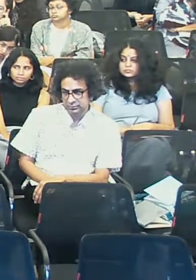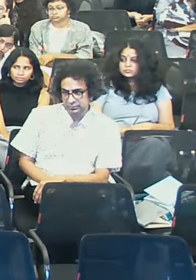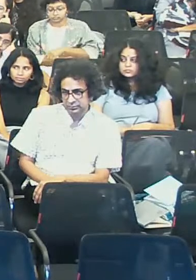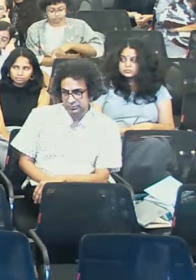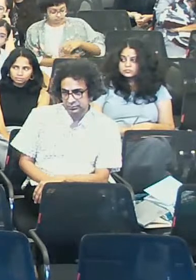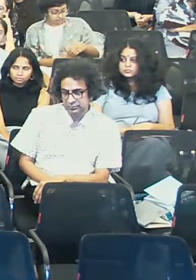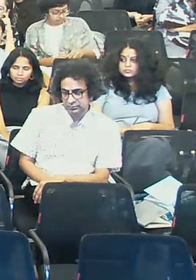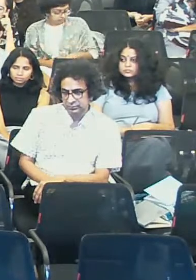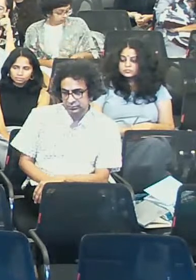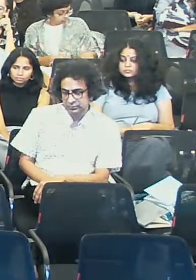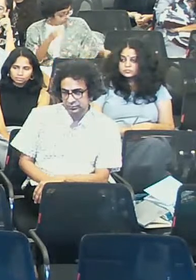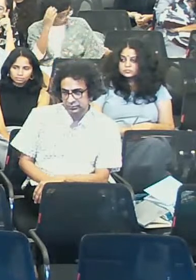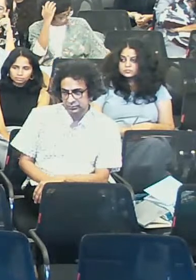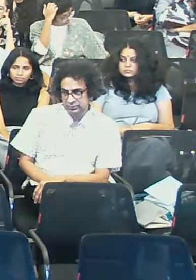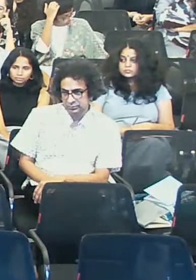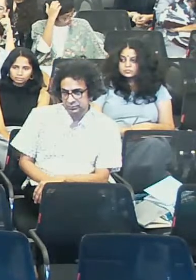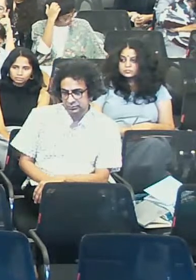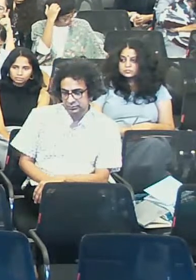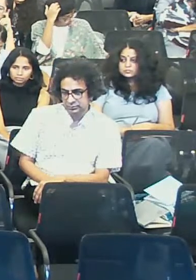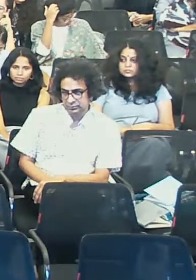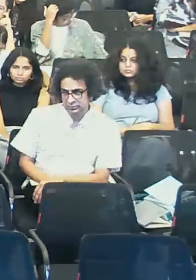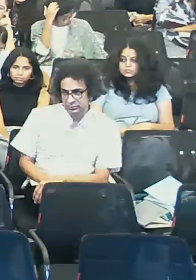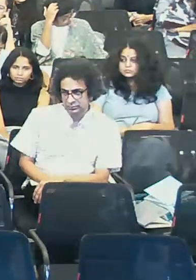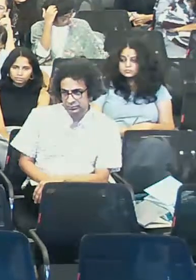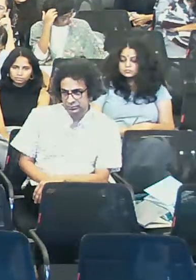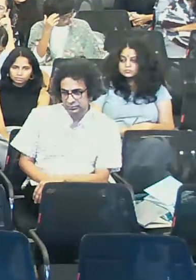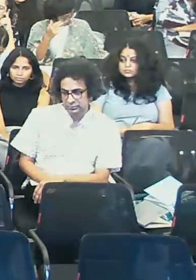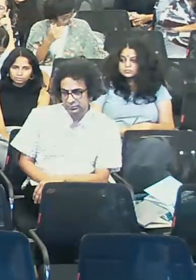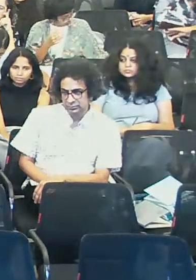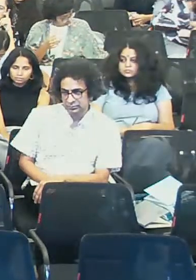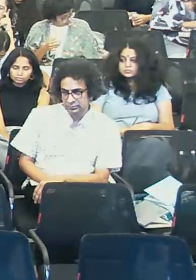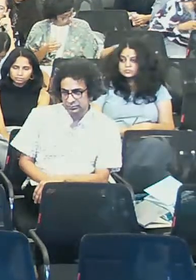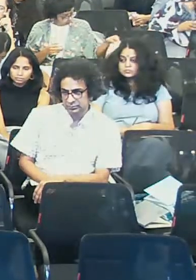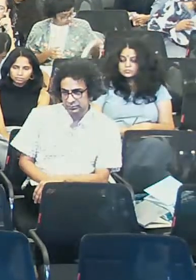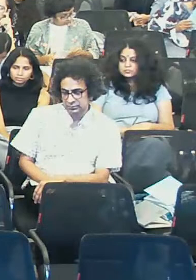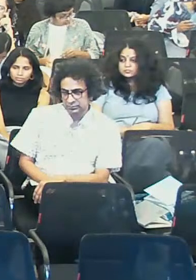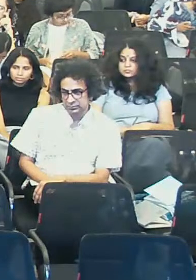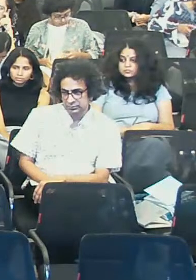such a strange experience, but also you